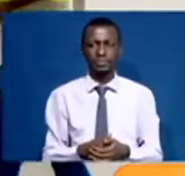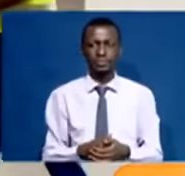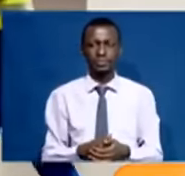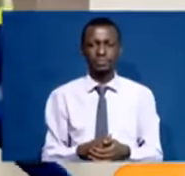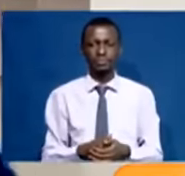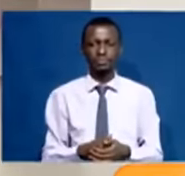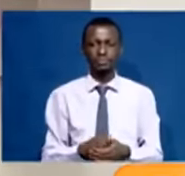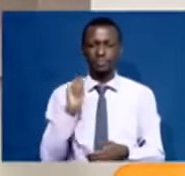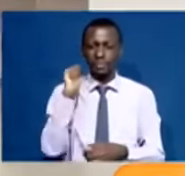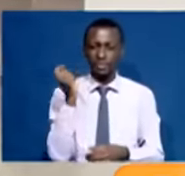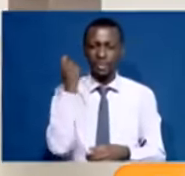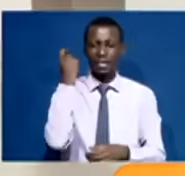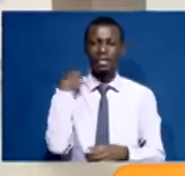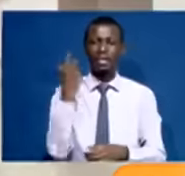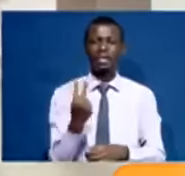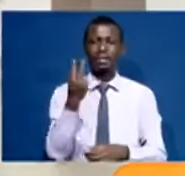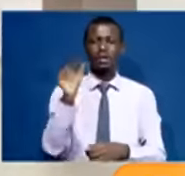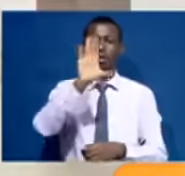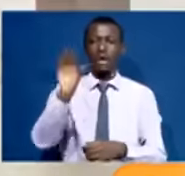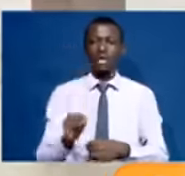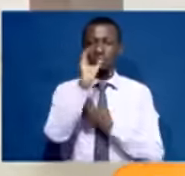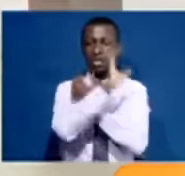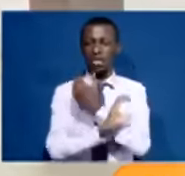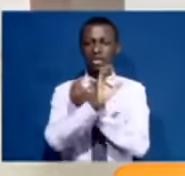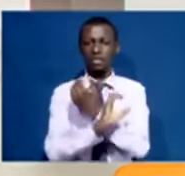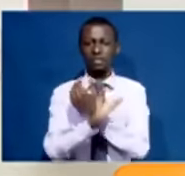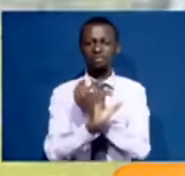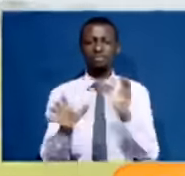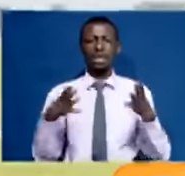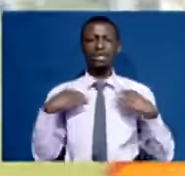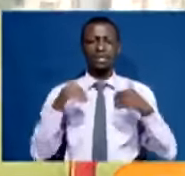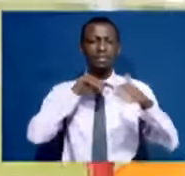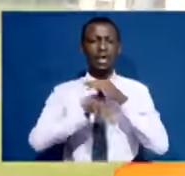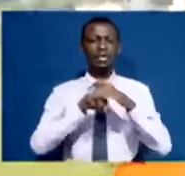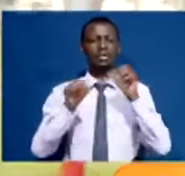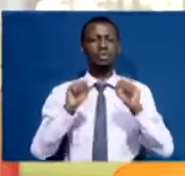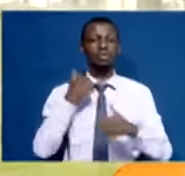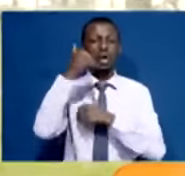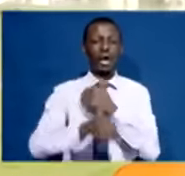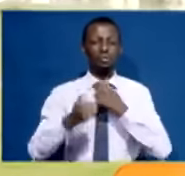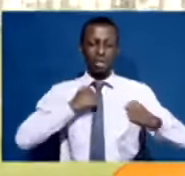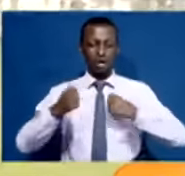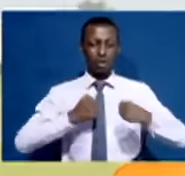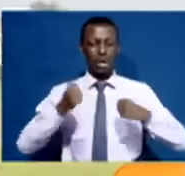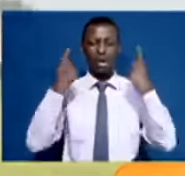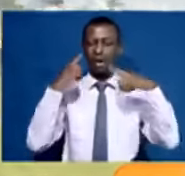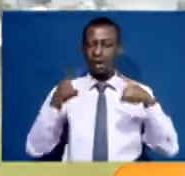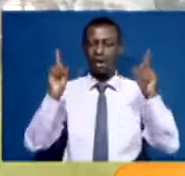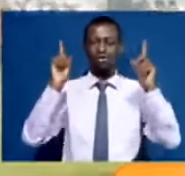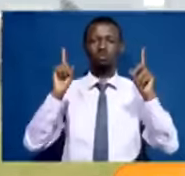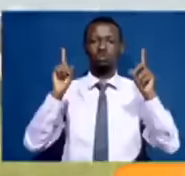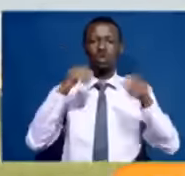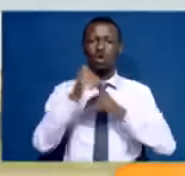Kenya becomes the second country in Africa to open its borders after Paul Kagame of Rwanda announced a visa-free travel for